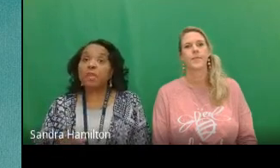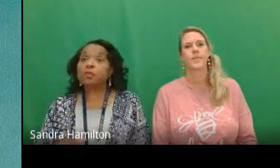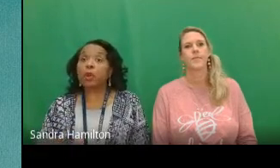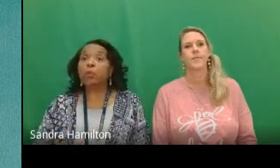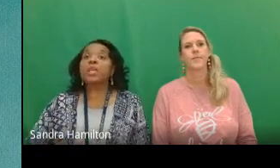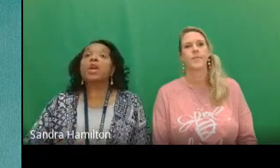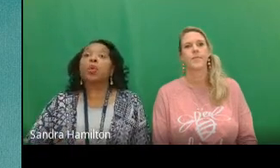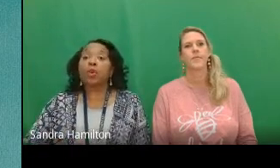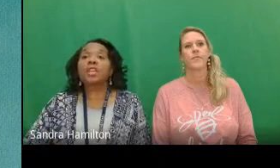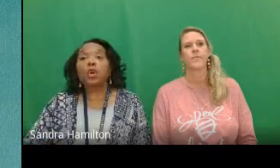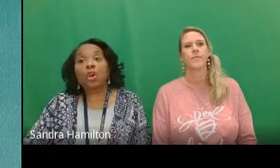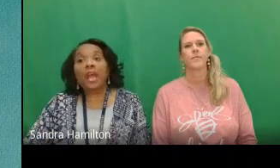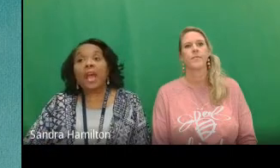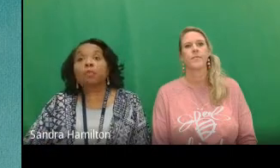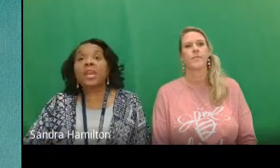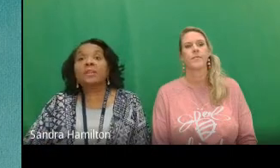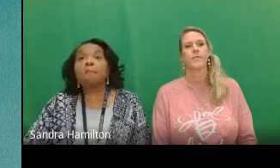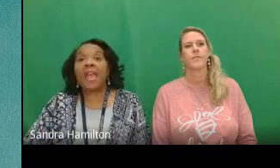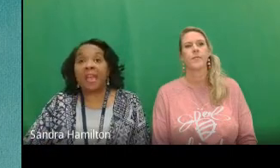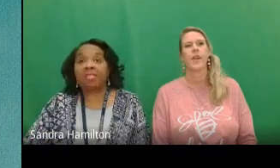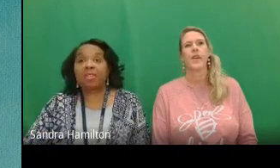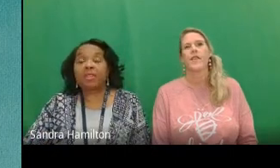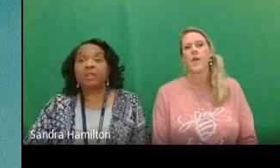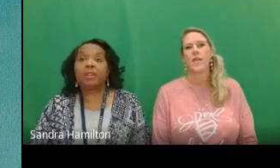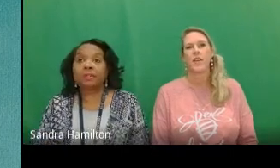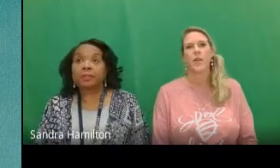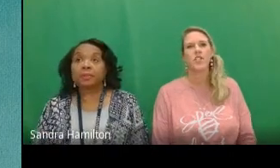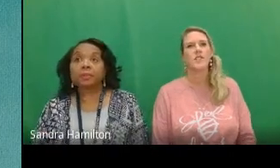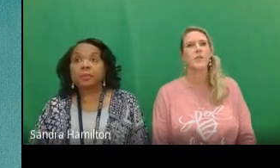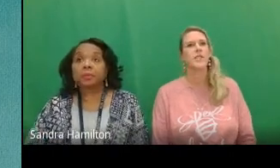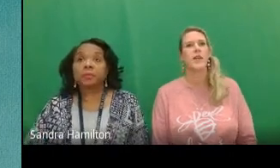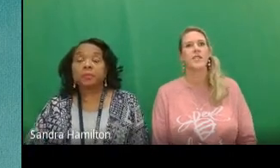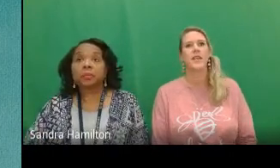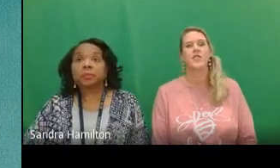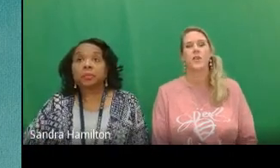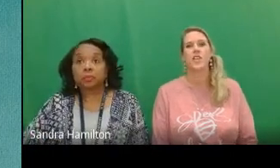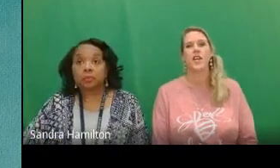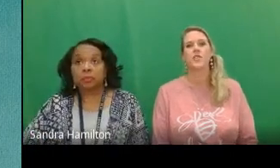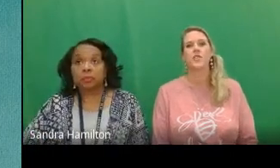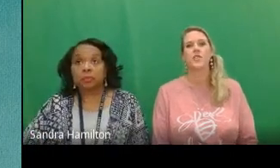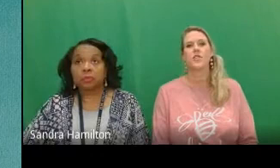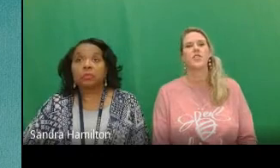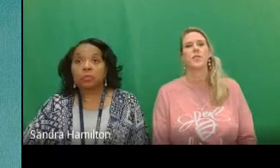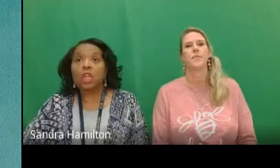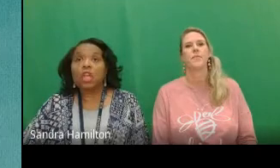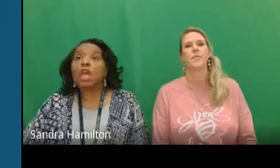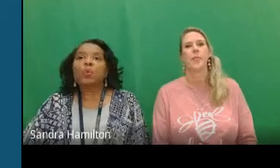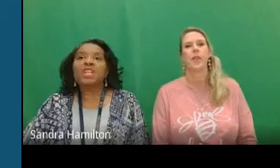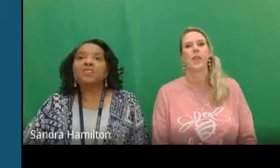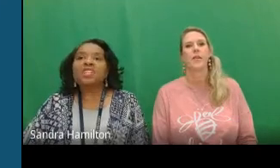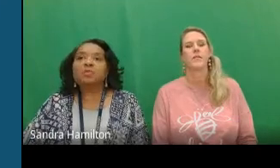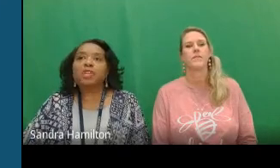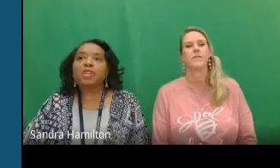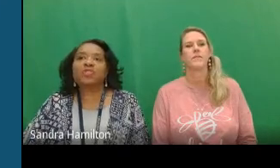45 minutes per week working on iReady math. If you have any questions, please don't hesitate to reach out to your child's teacher. We